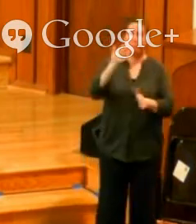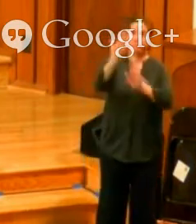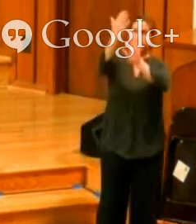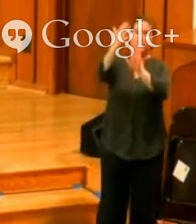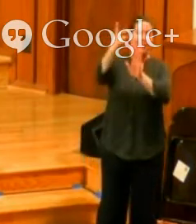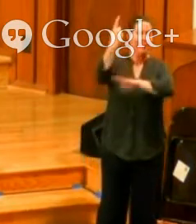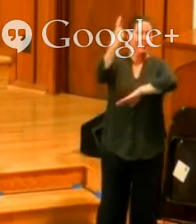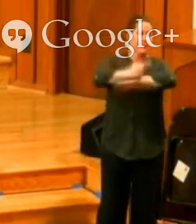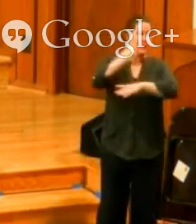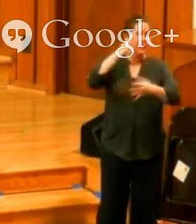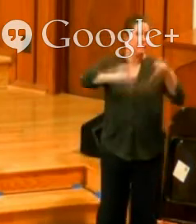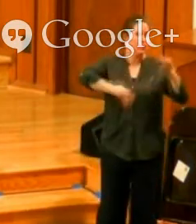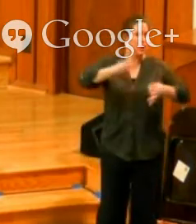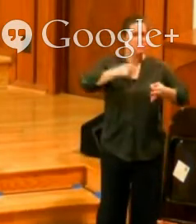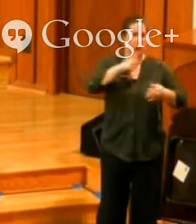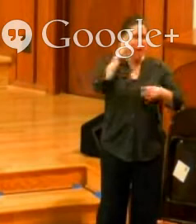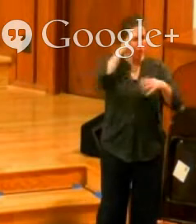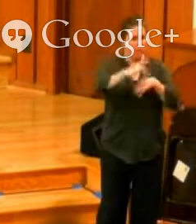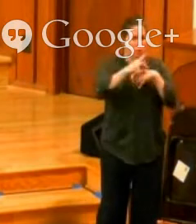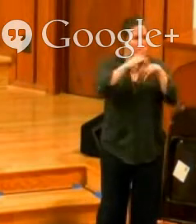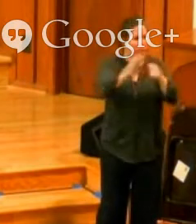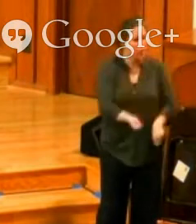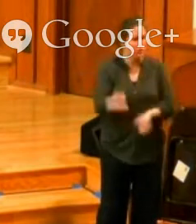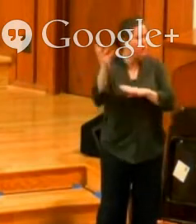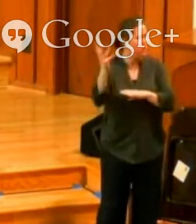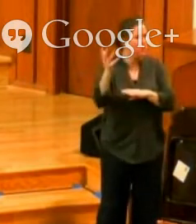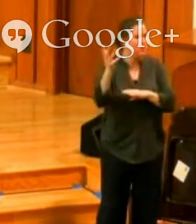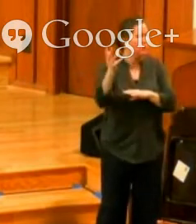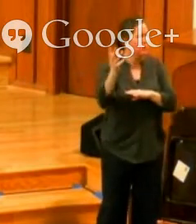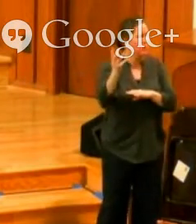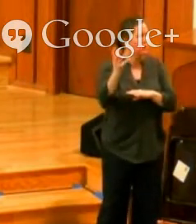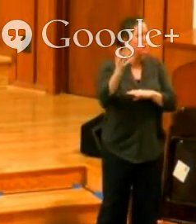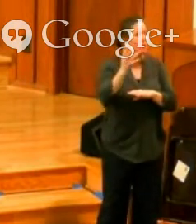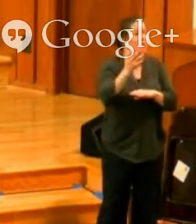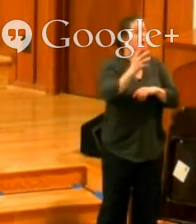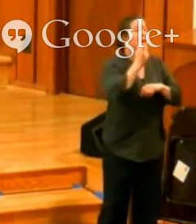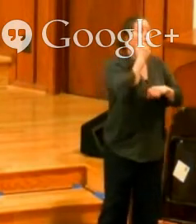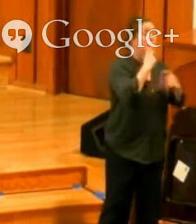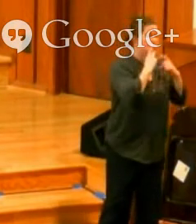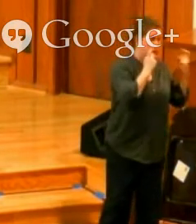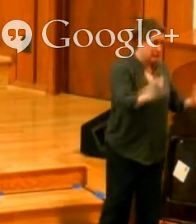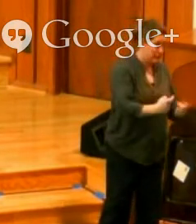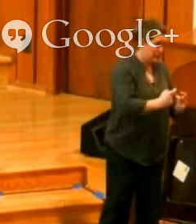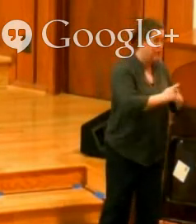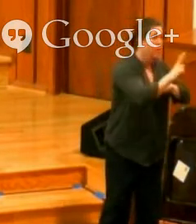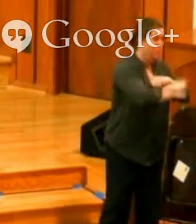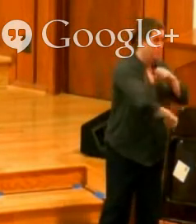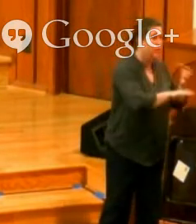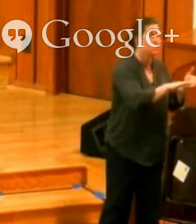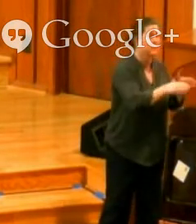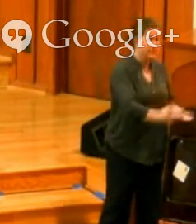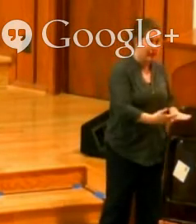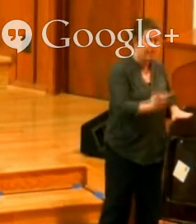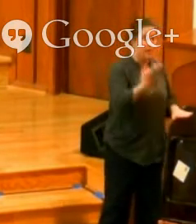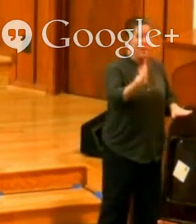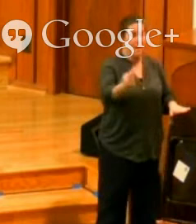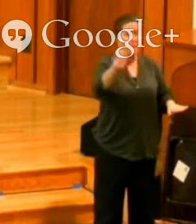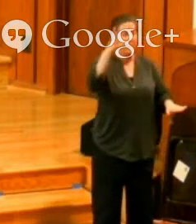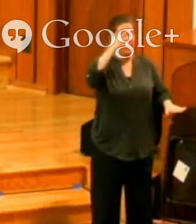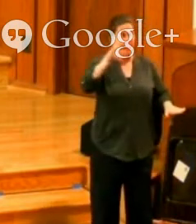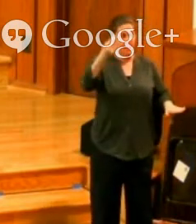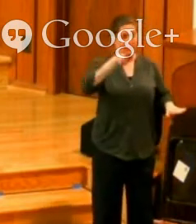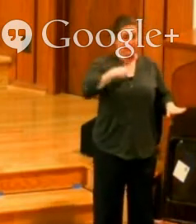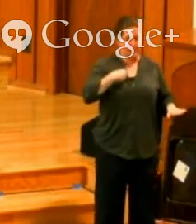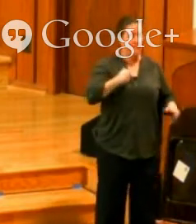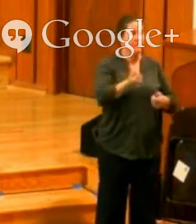moving on. So the wages of sin is death, but the gift of God is eternal life through Jesus Christ our Lord. So Satan wants people to